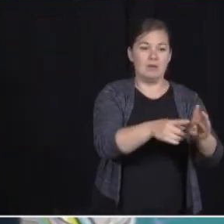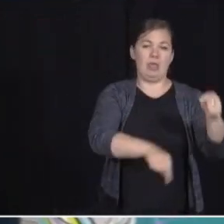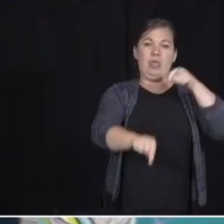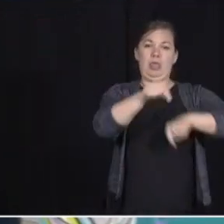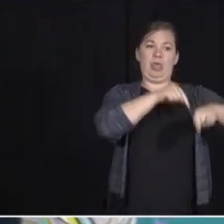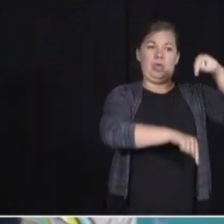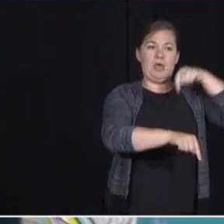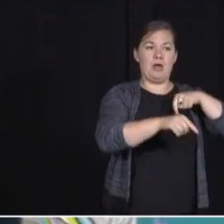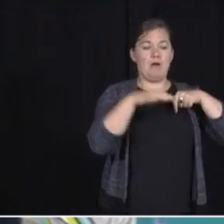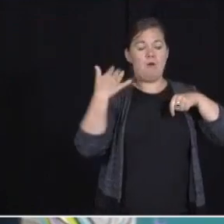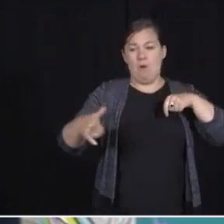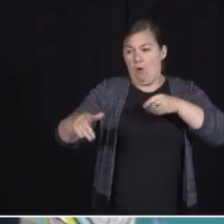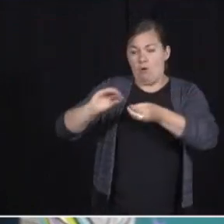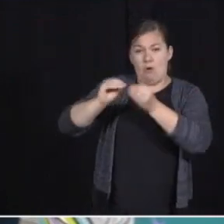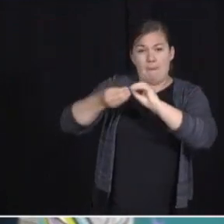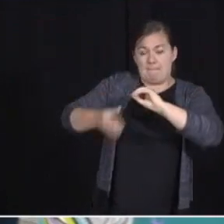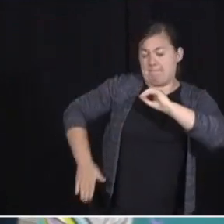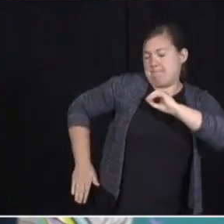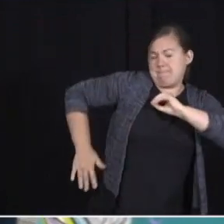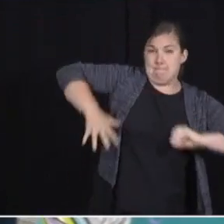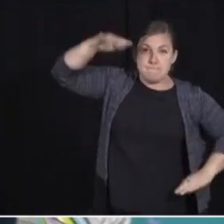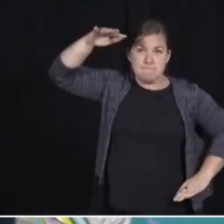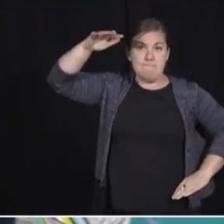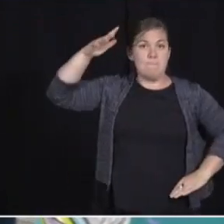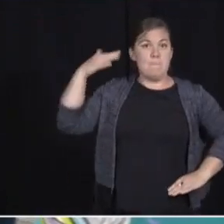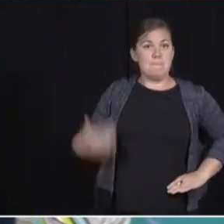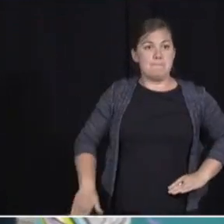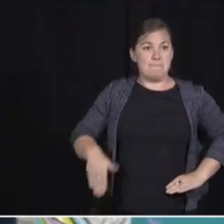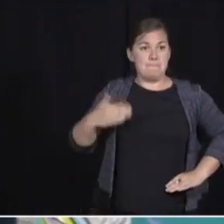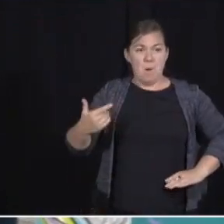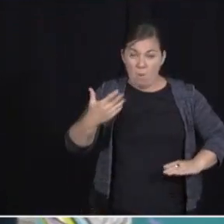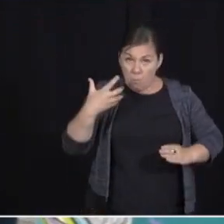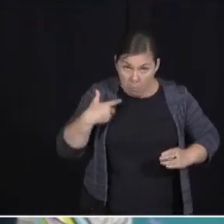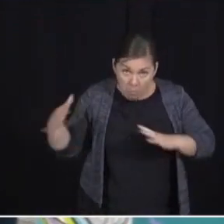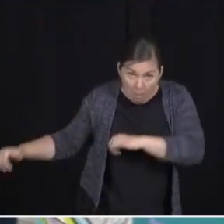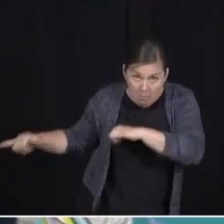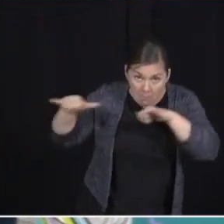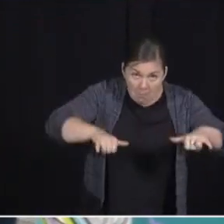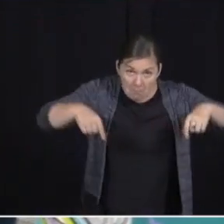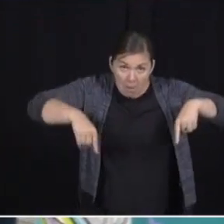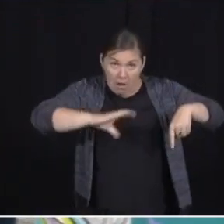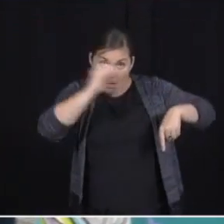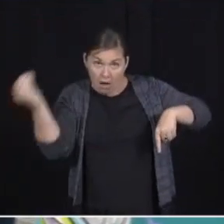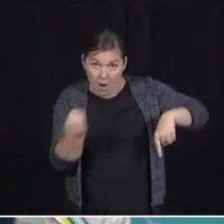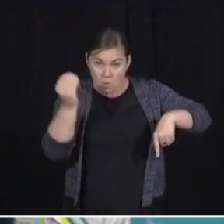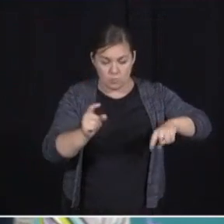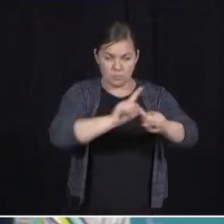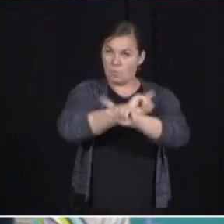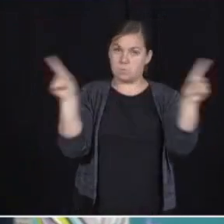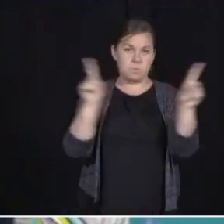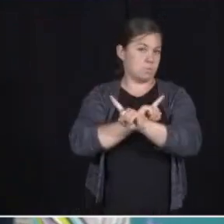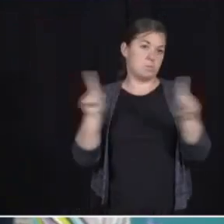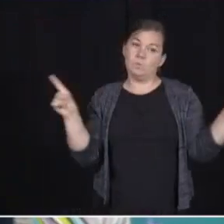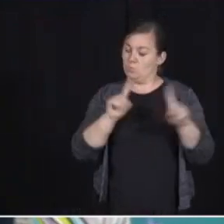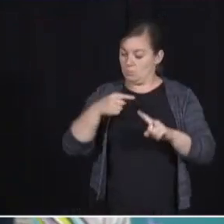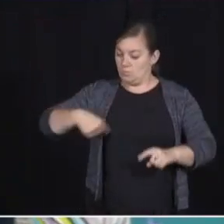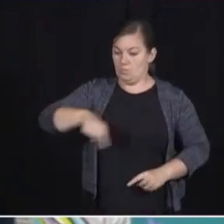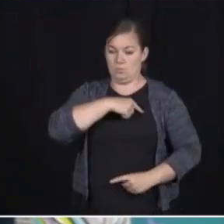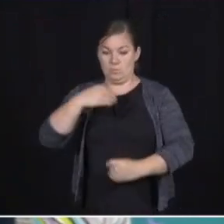don't have to go down that road. The future is in our hands, and it's up to us to write the next